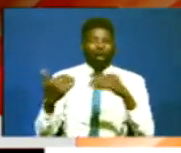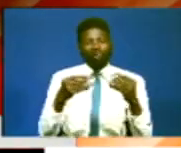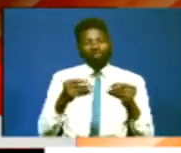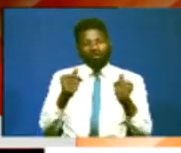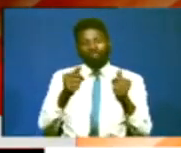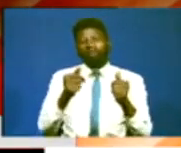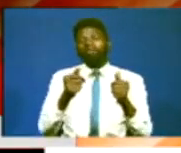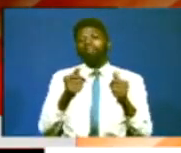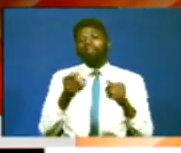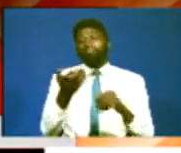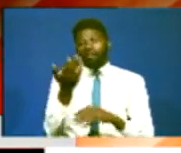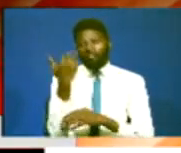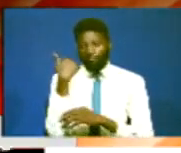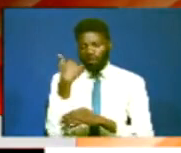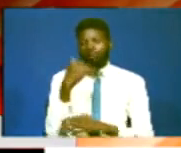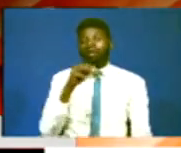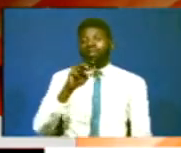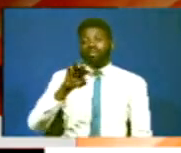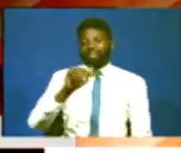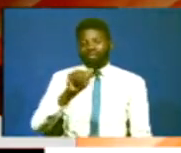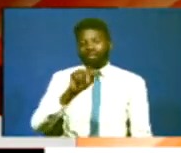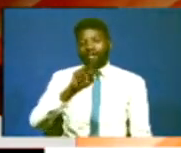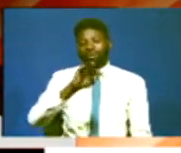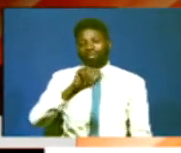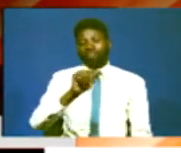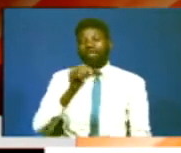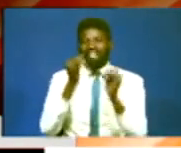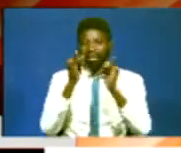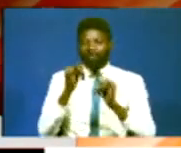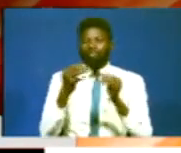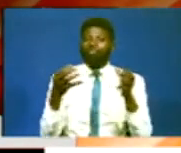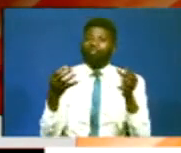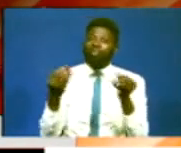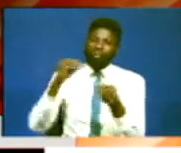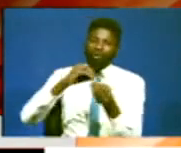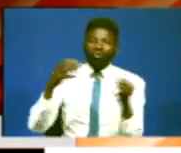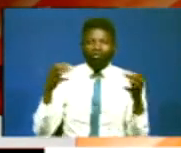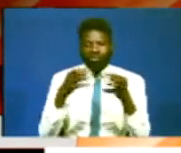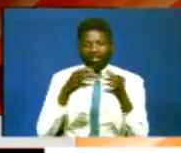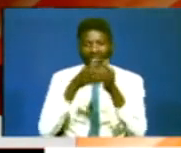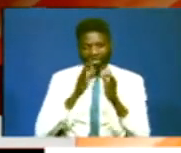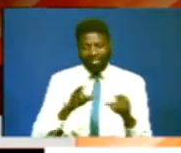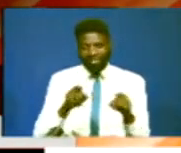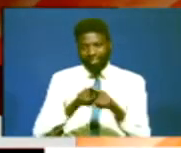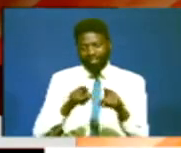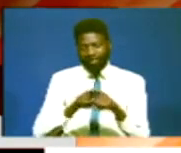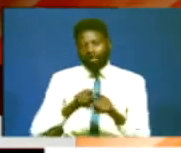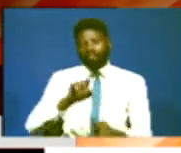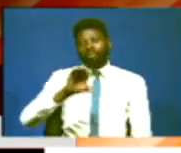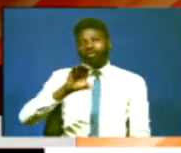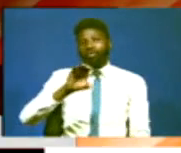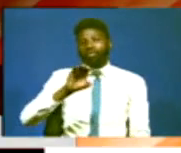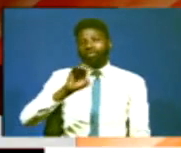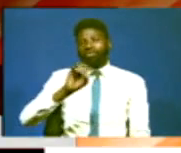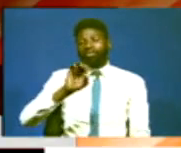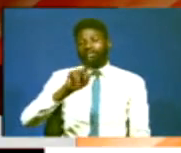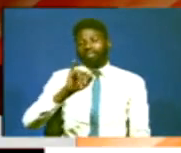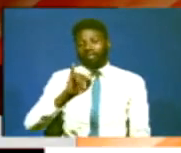Ward, is the new majority leader to be deputized by Fancy Koril, a nominated MCA. Haron Rotich, the MCA